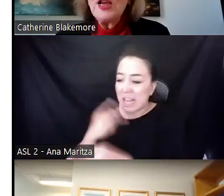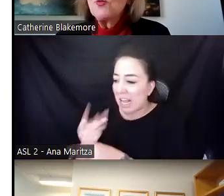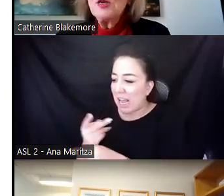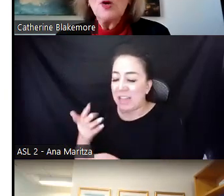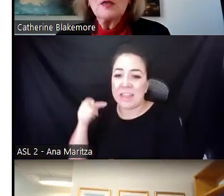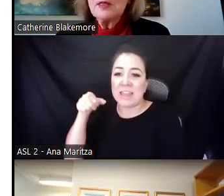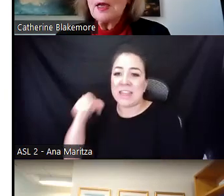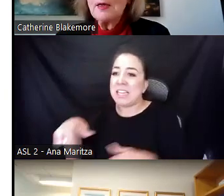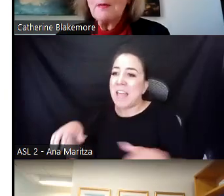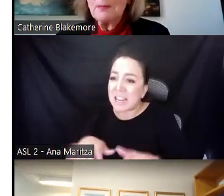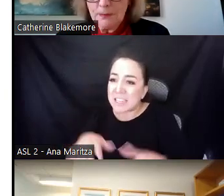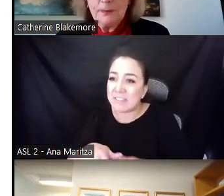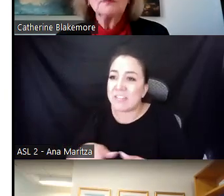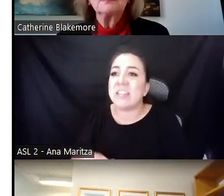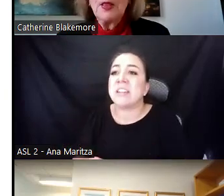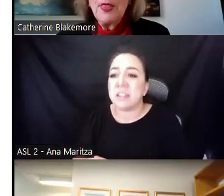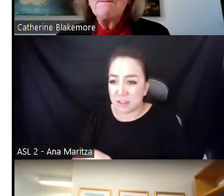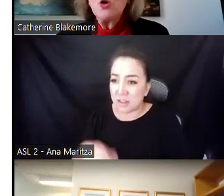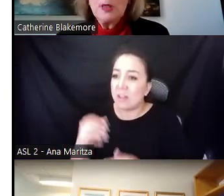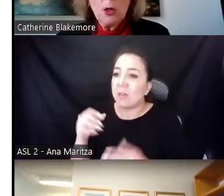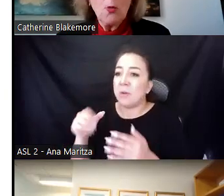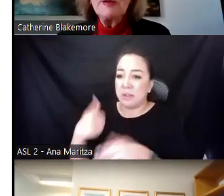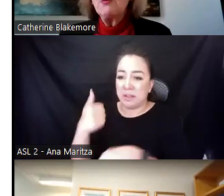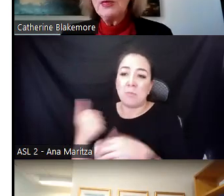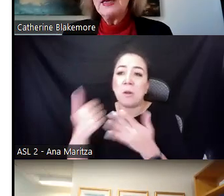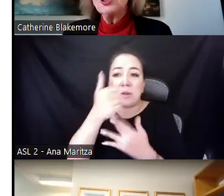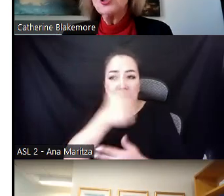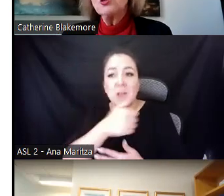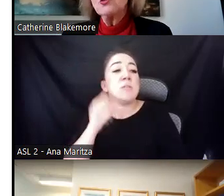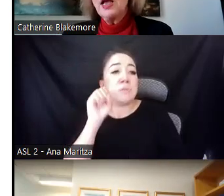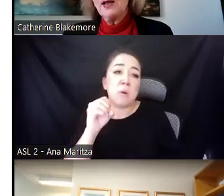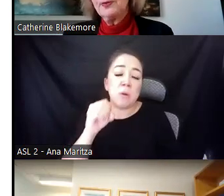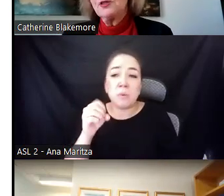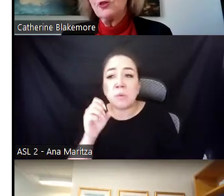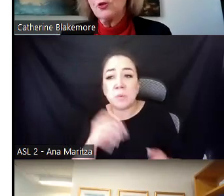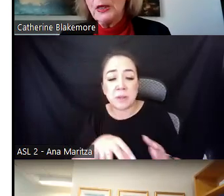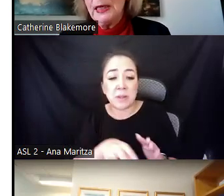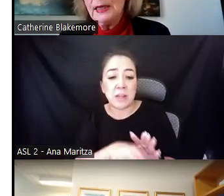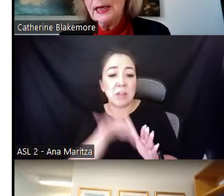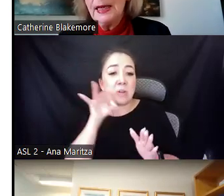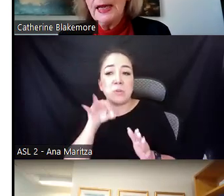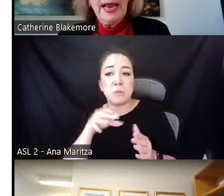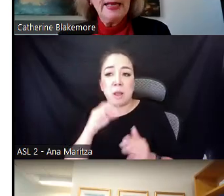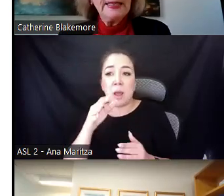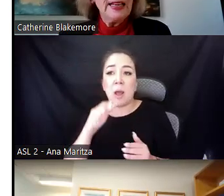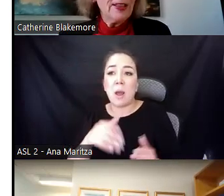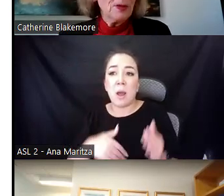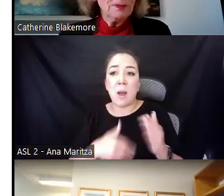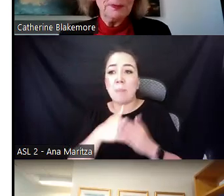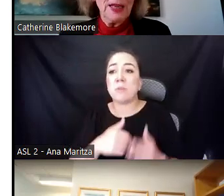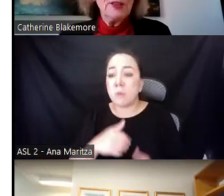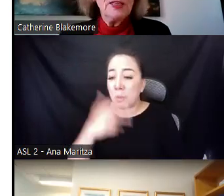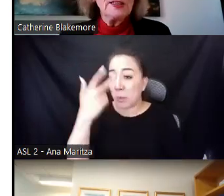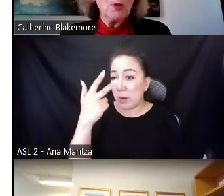this activity Very well is said. actually on priority. The most, so we get to choose up to 3. And I